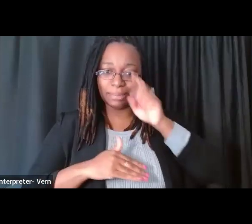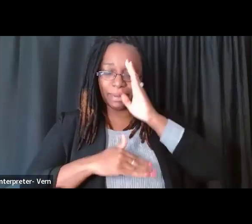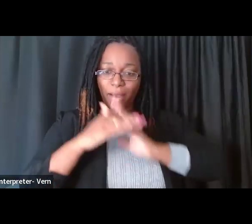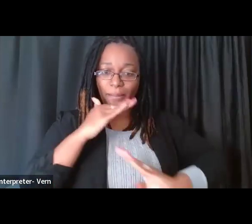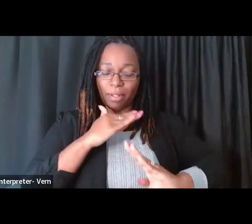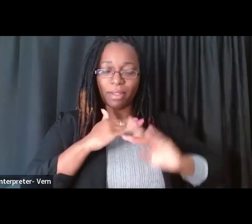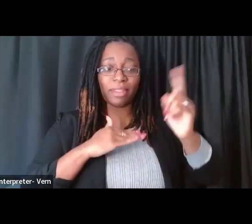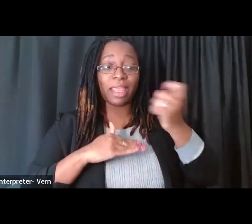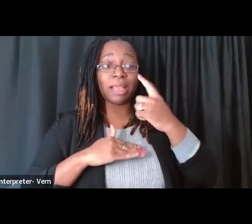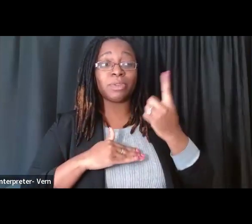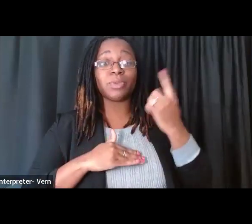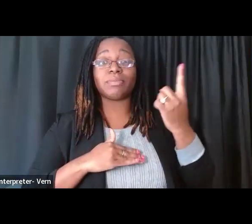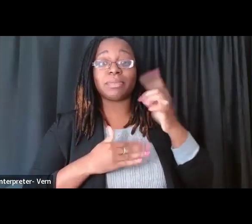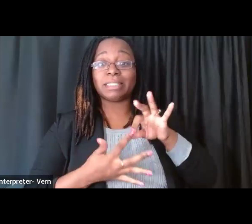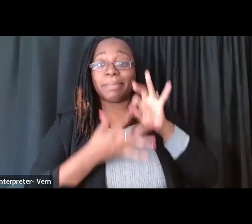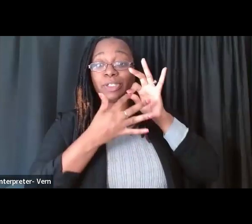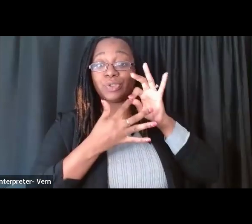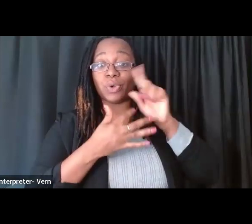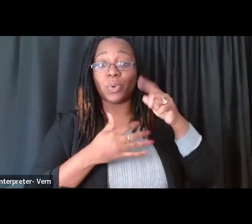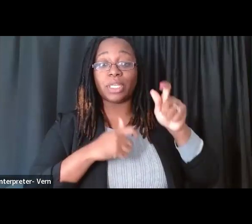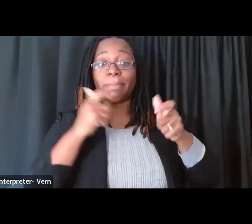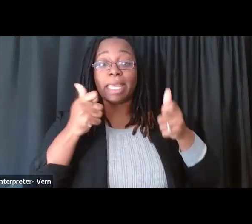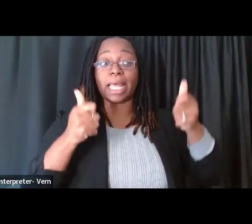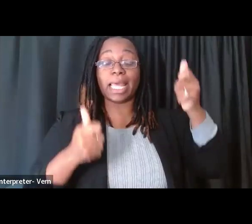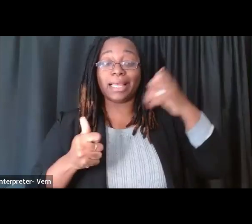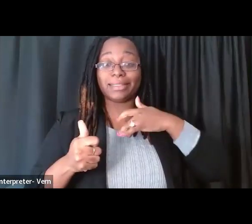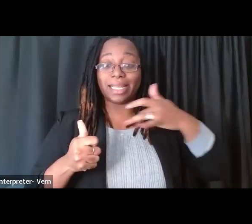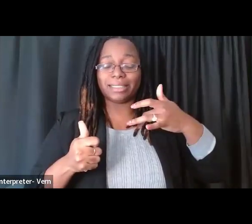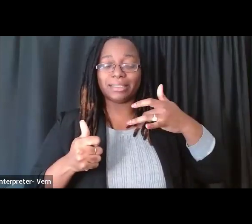asked to do something special that only the big deals did. This was a